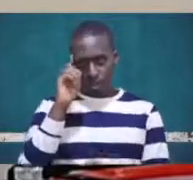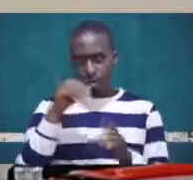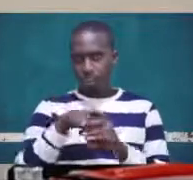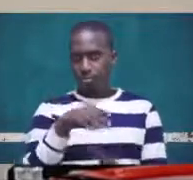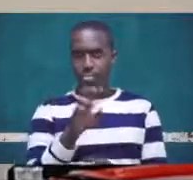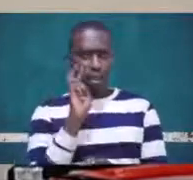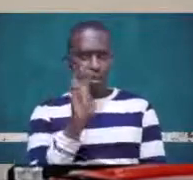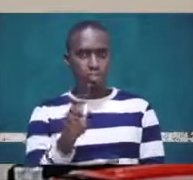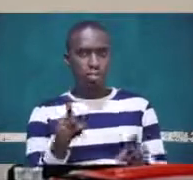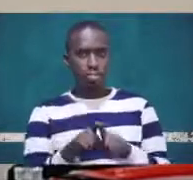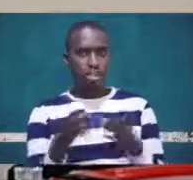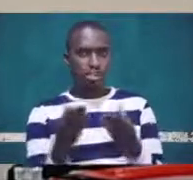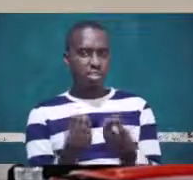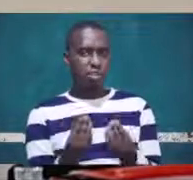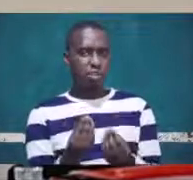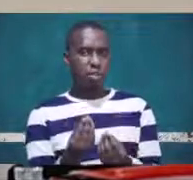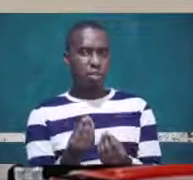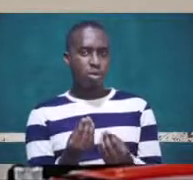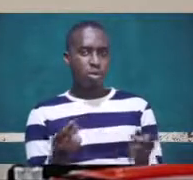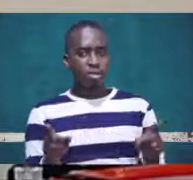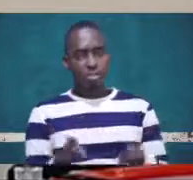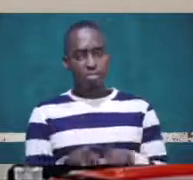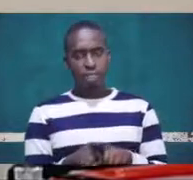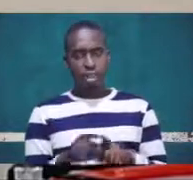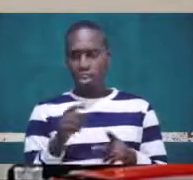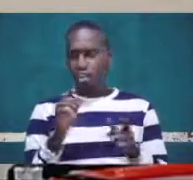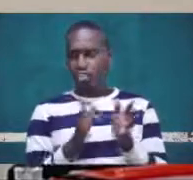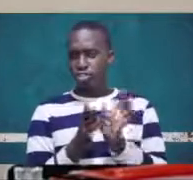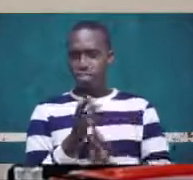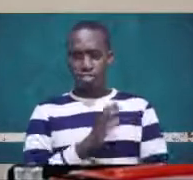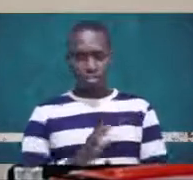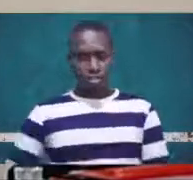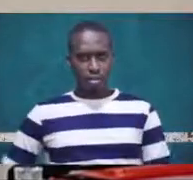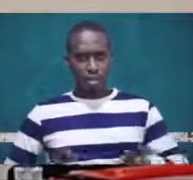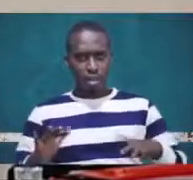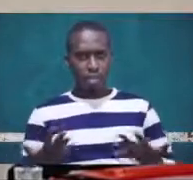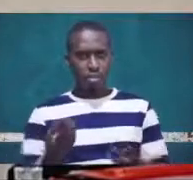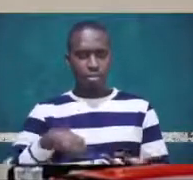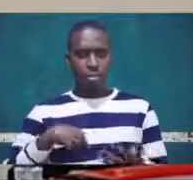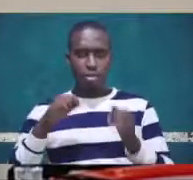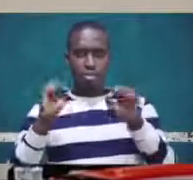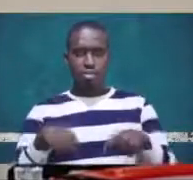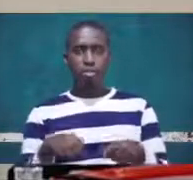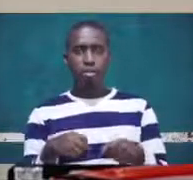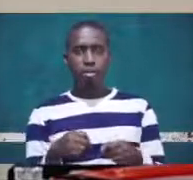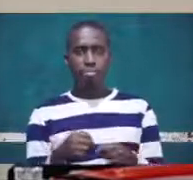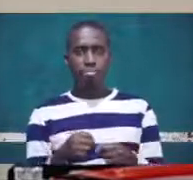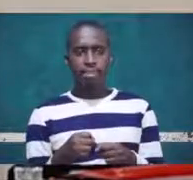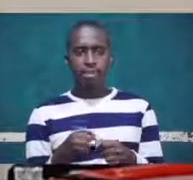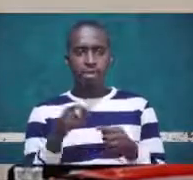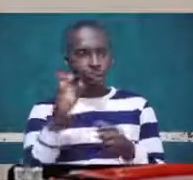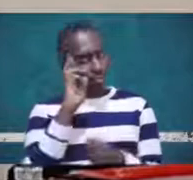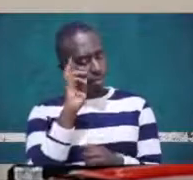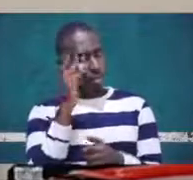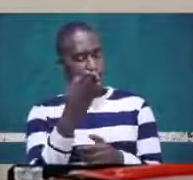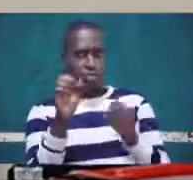It looks like a single one. It looks like a millipede. Jesus Christ. So, where do we head to? Can we be able to remember